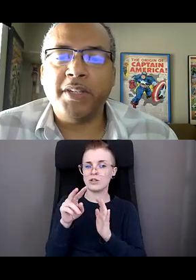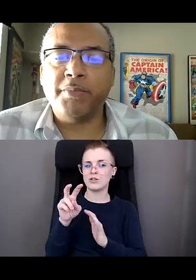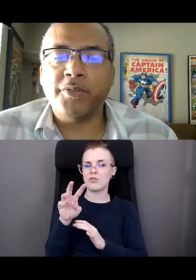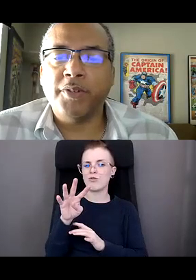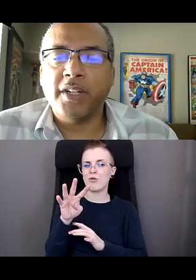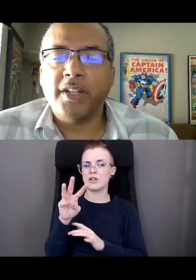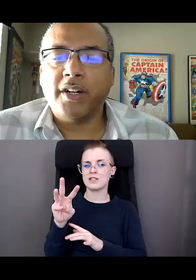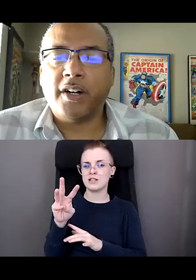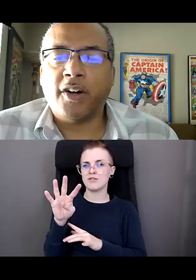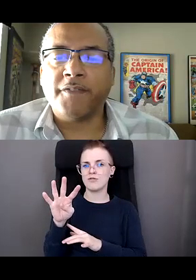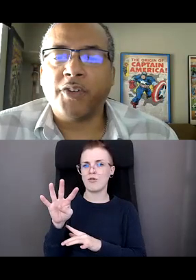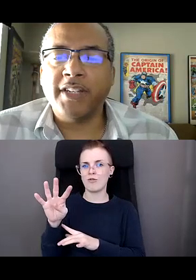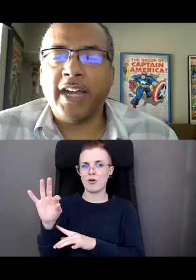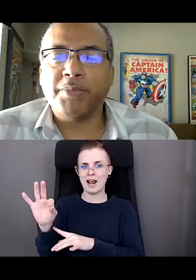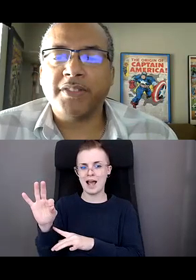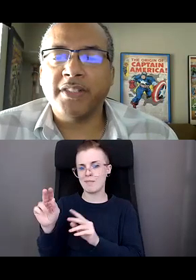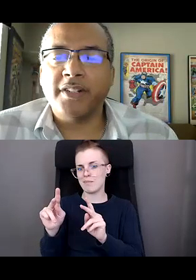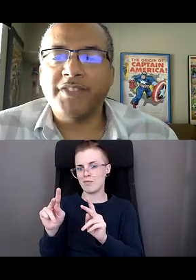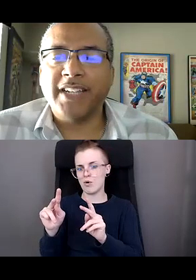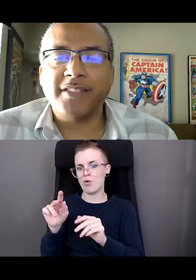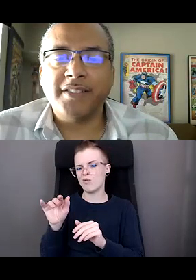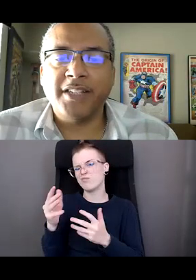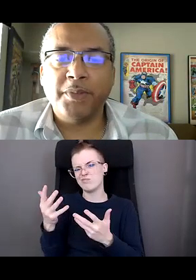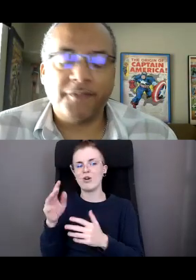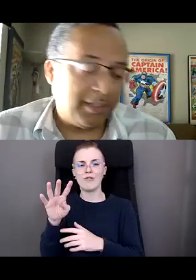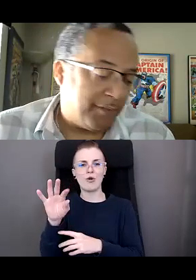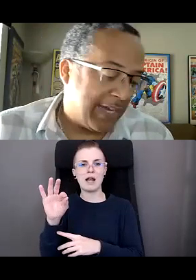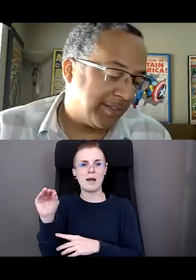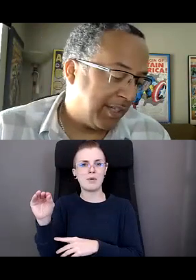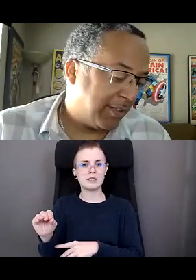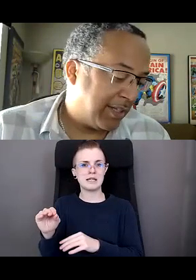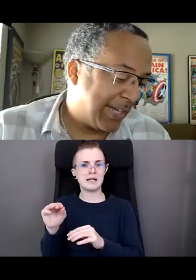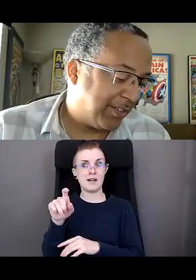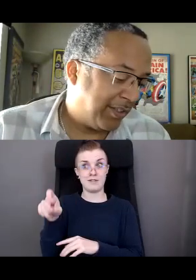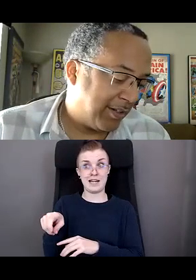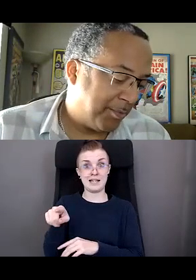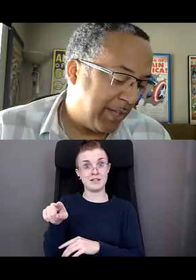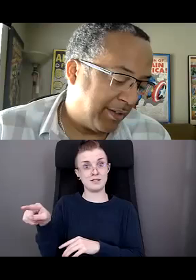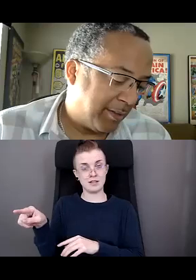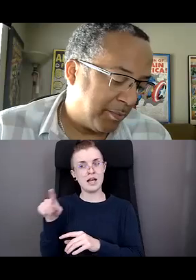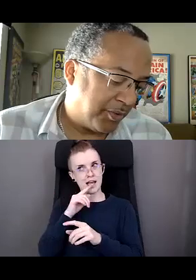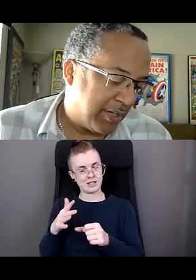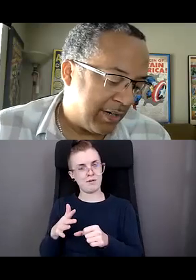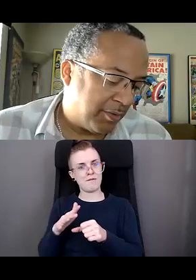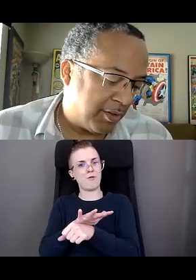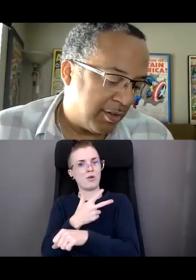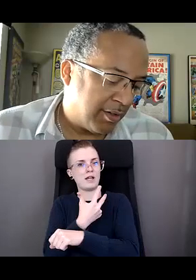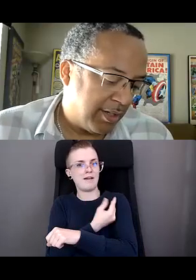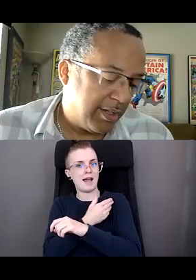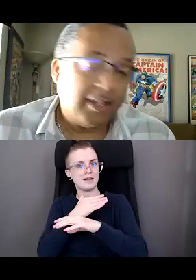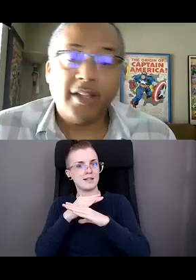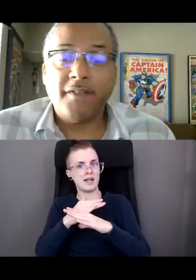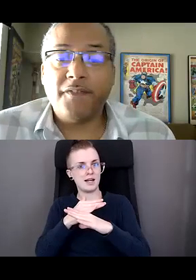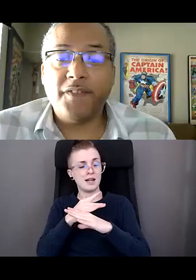14,246,449 people, or 49% of Texas, has been fully vaccinated. And actually the updated numbers now